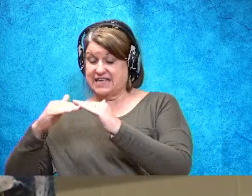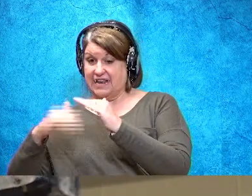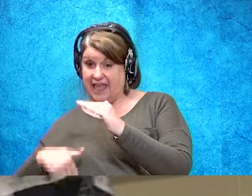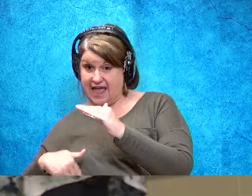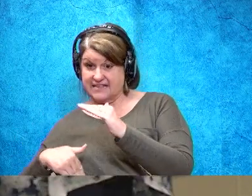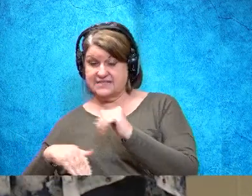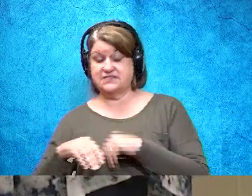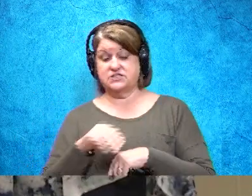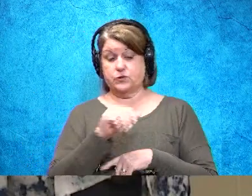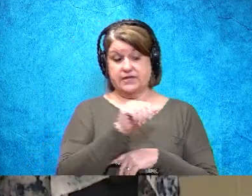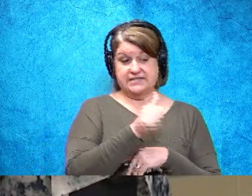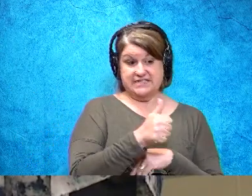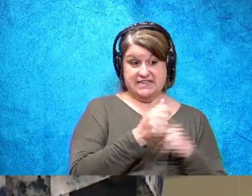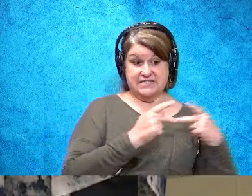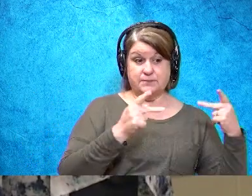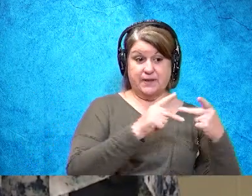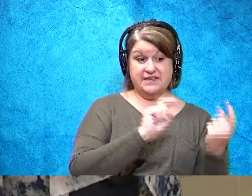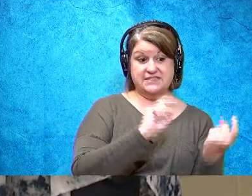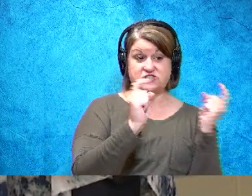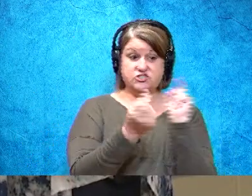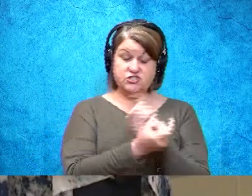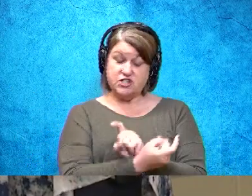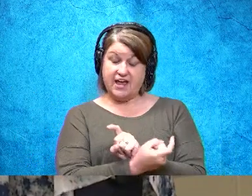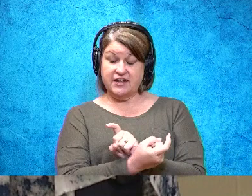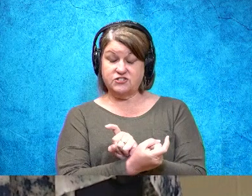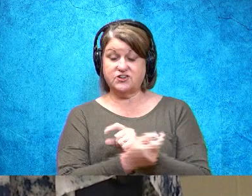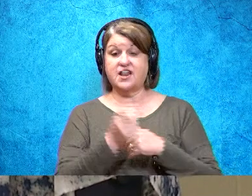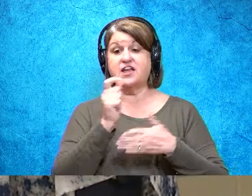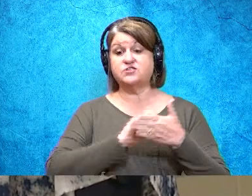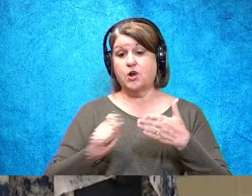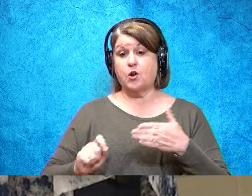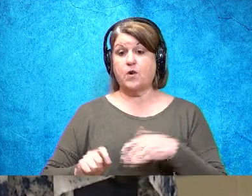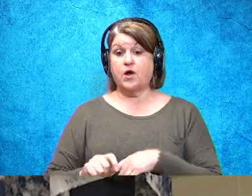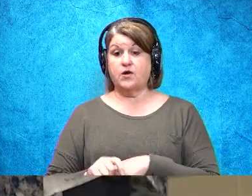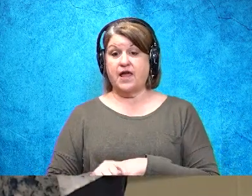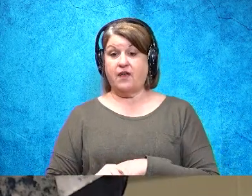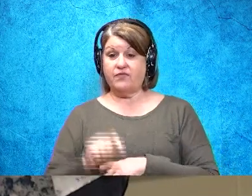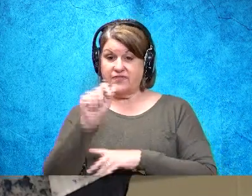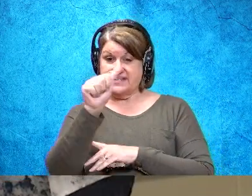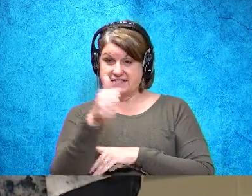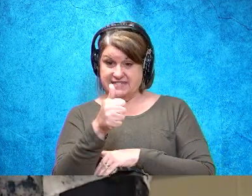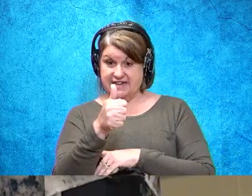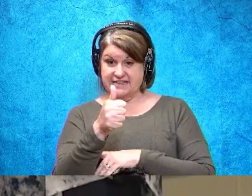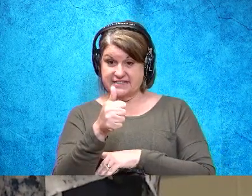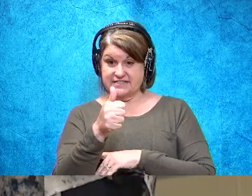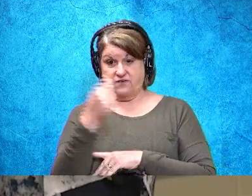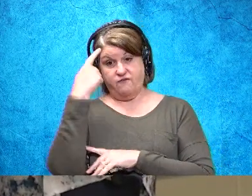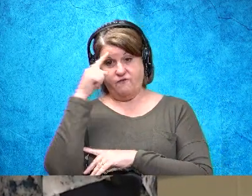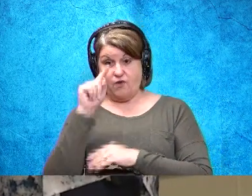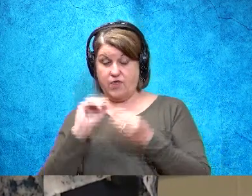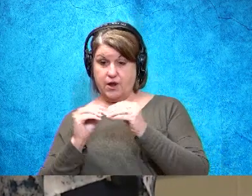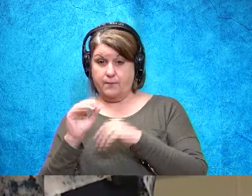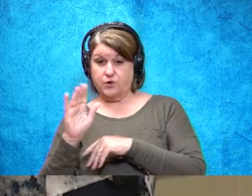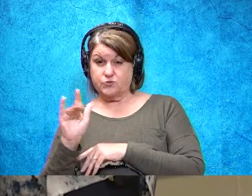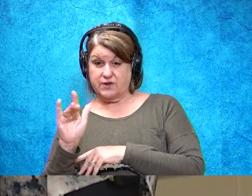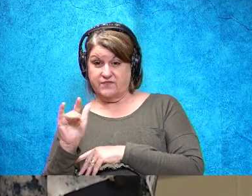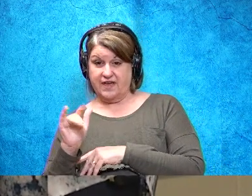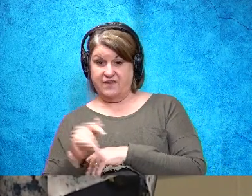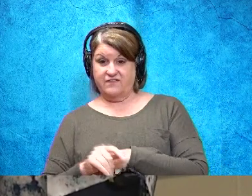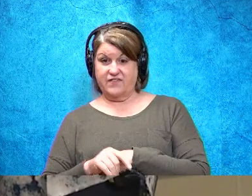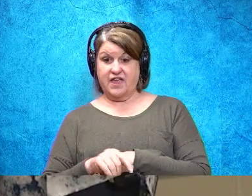changing. So I wrote out my two tens for the number 25. I X'd out a